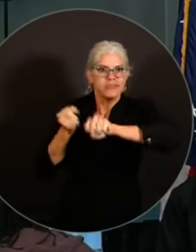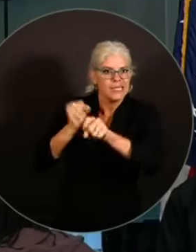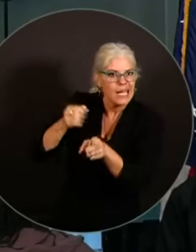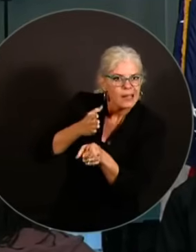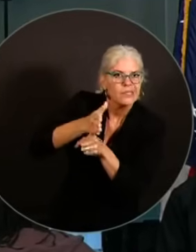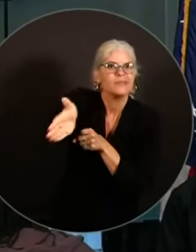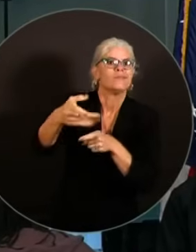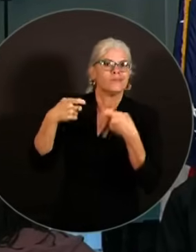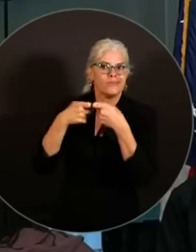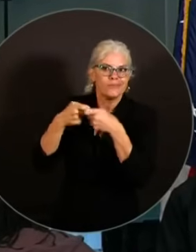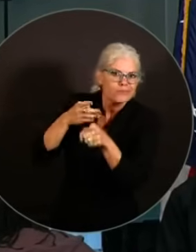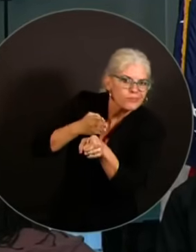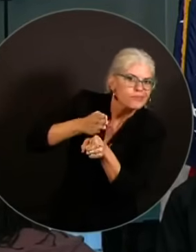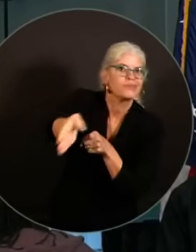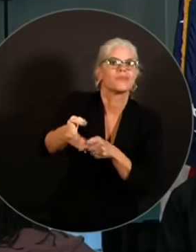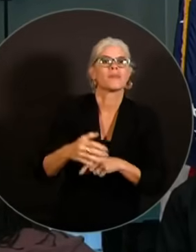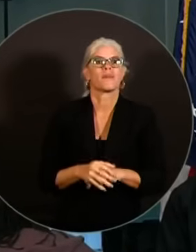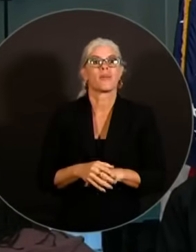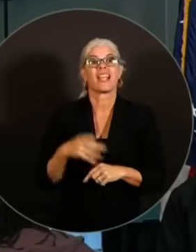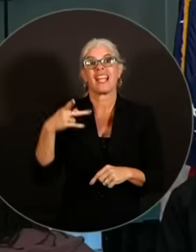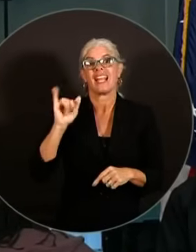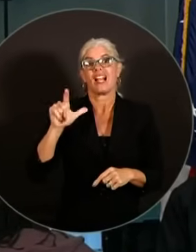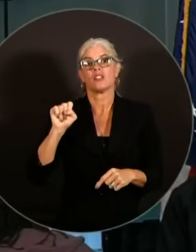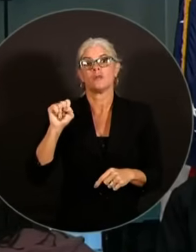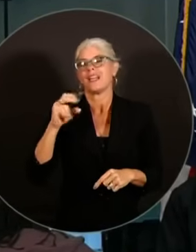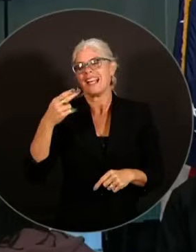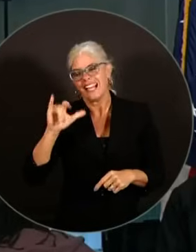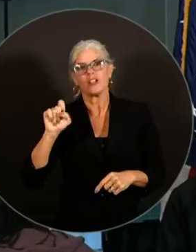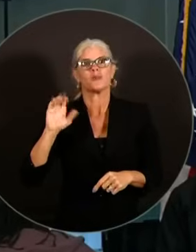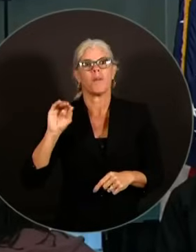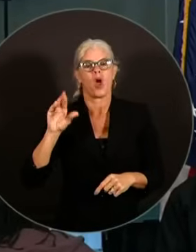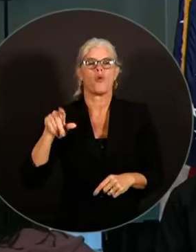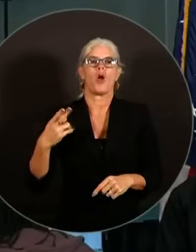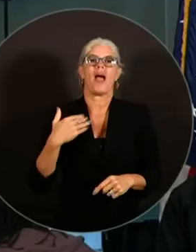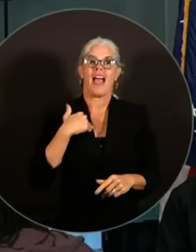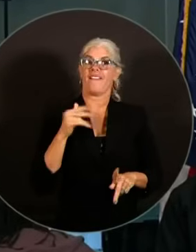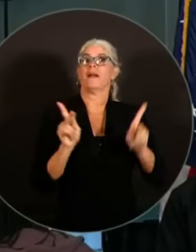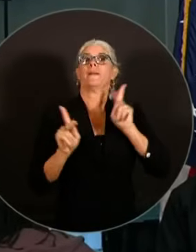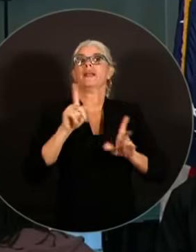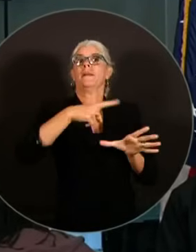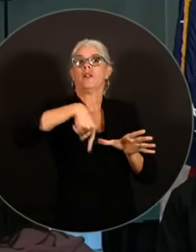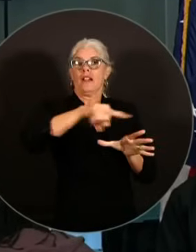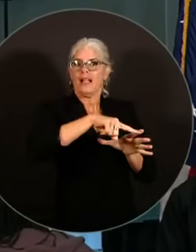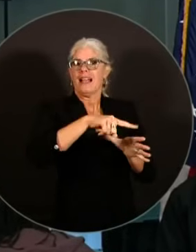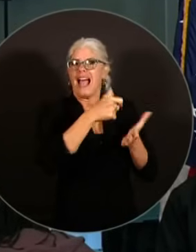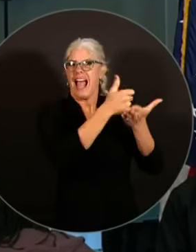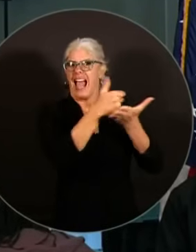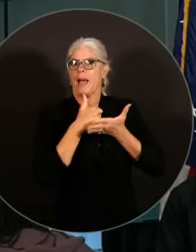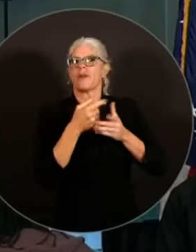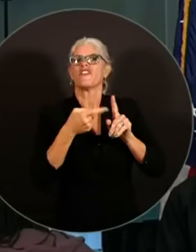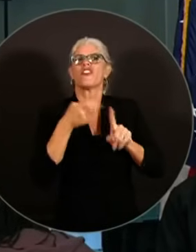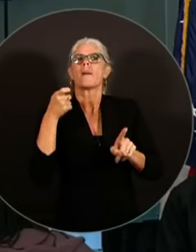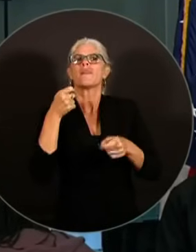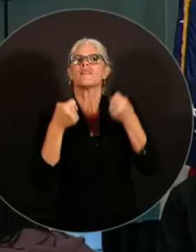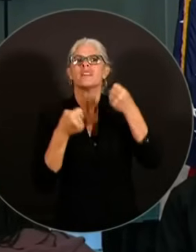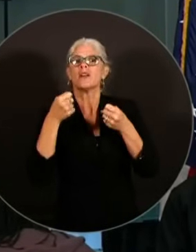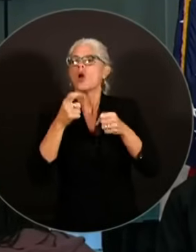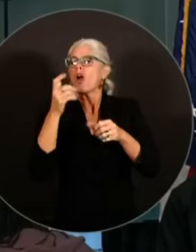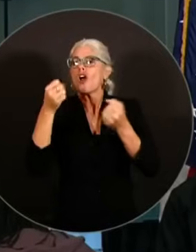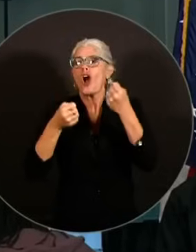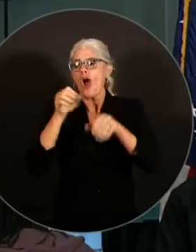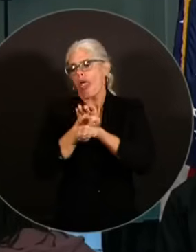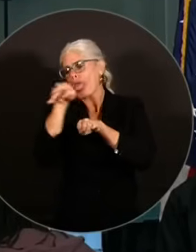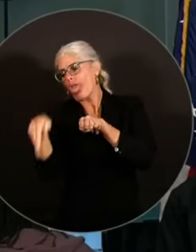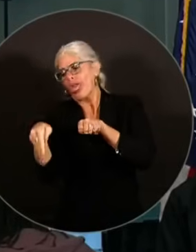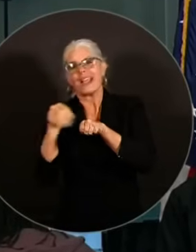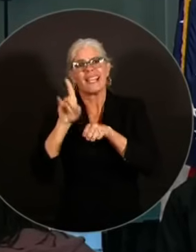service. In Hillsborough County, there are several people assisted from a vehicle in a ditch, 1 pulled from a flooded